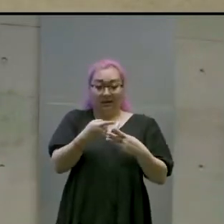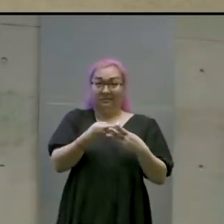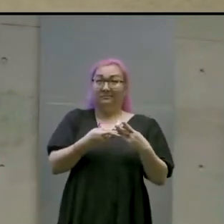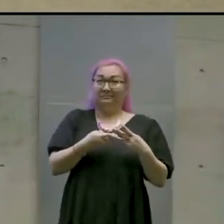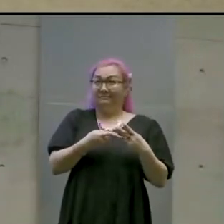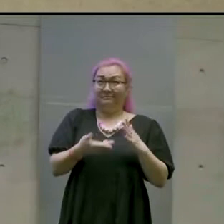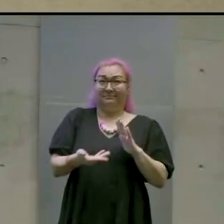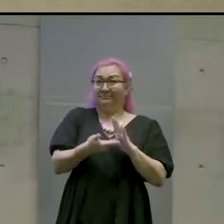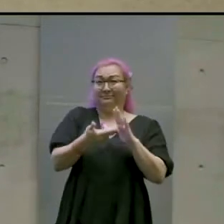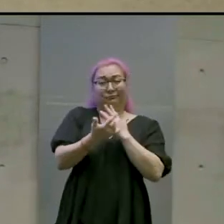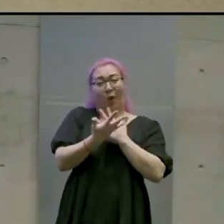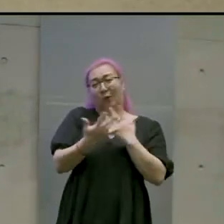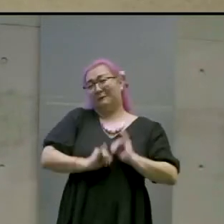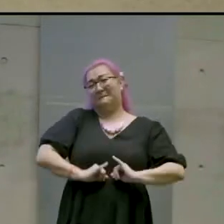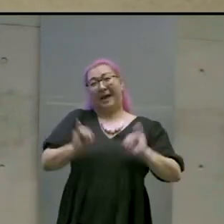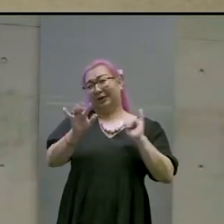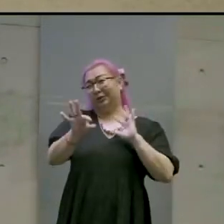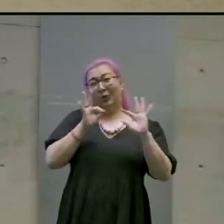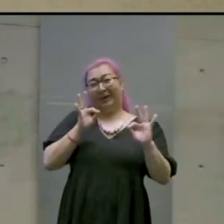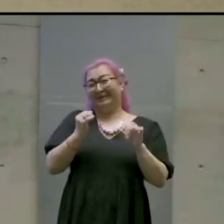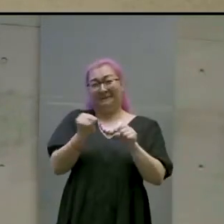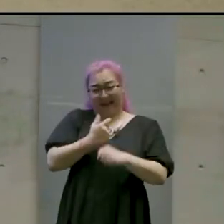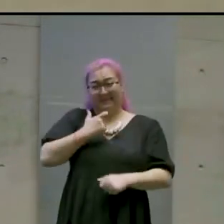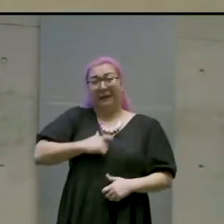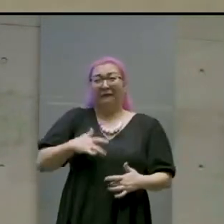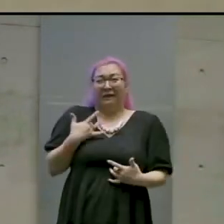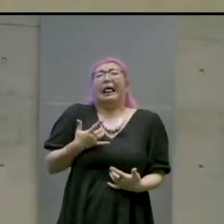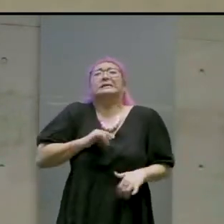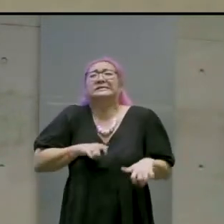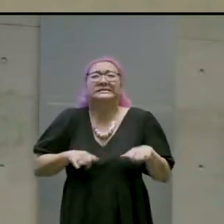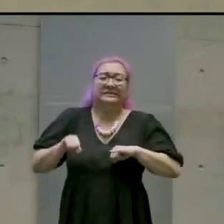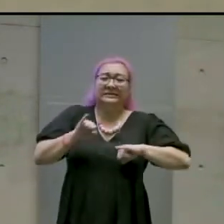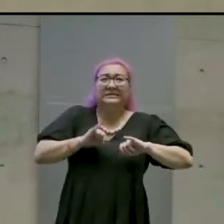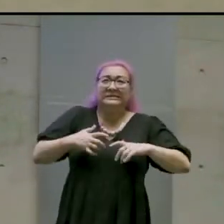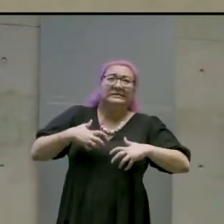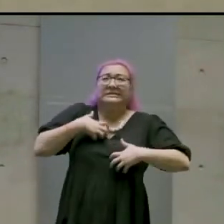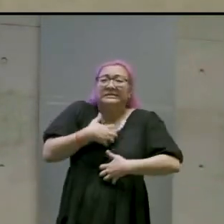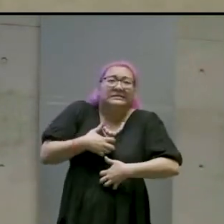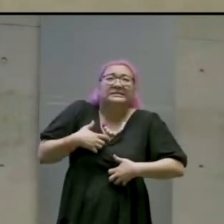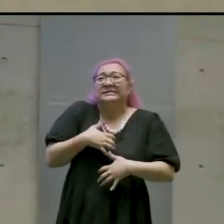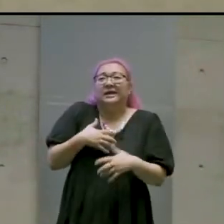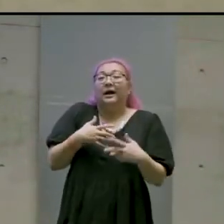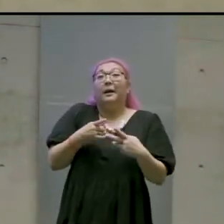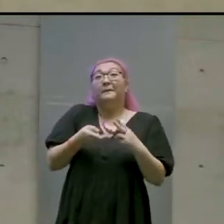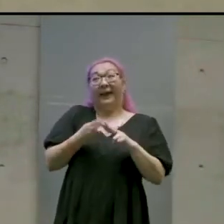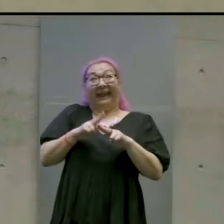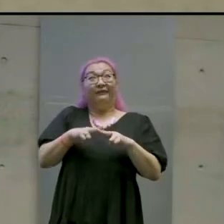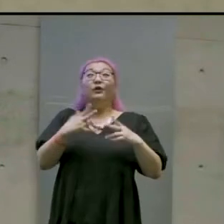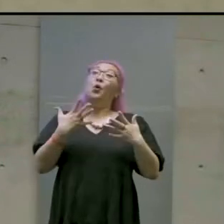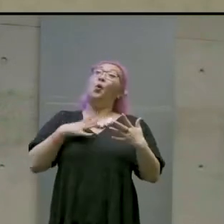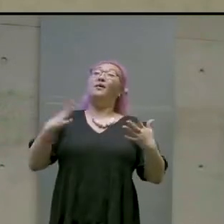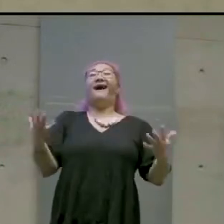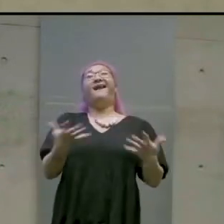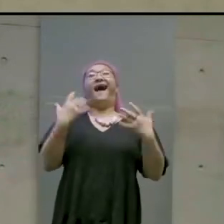play it. But if you're making paleo pines, i.e. me, don't do that.